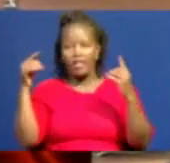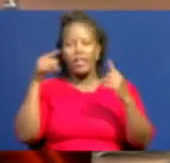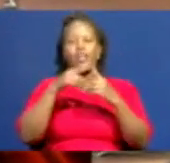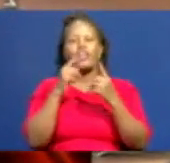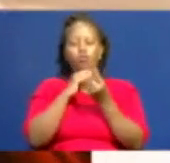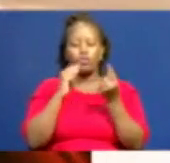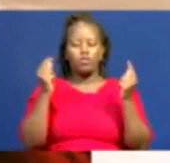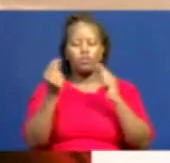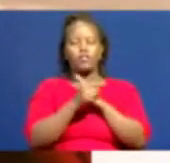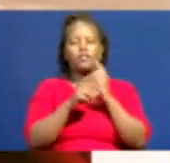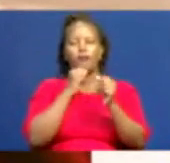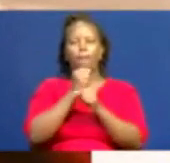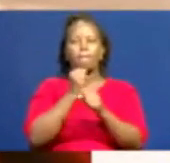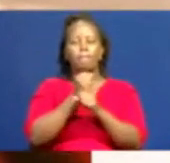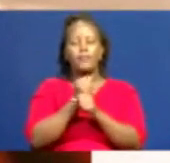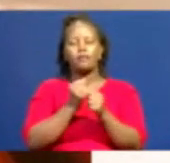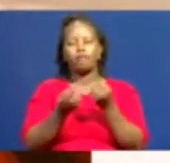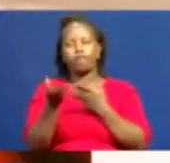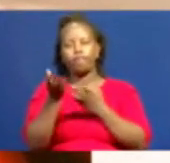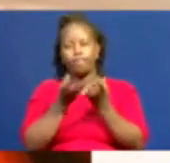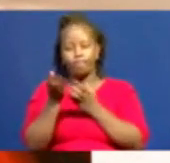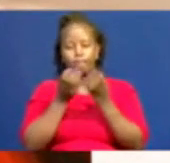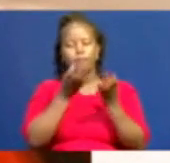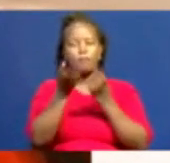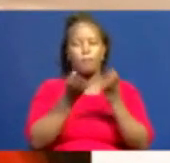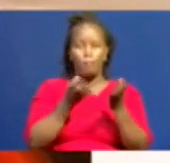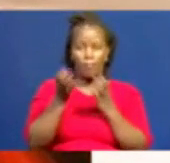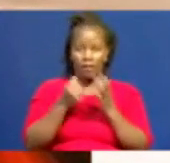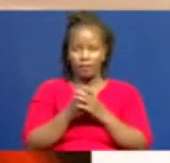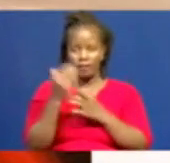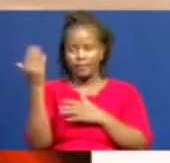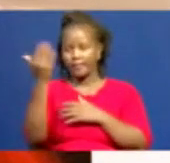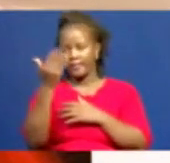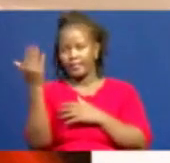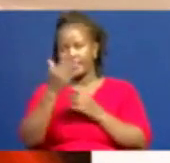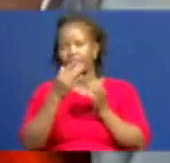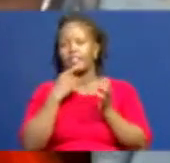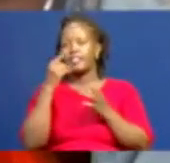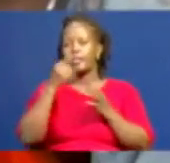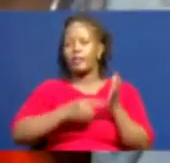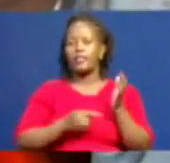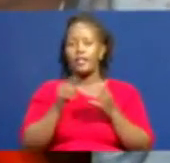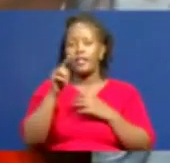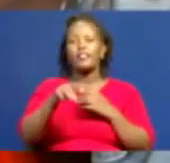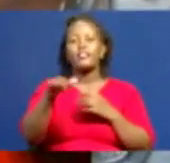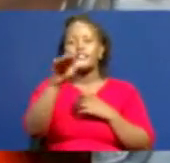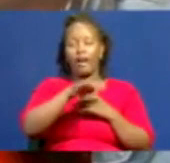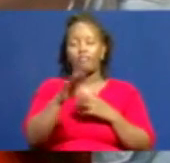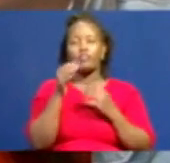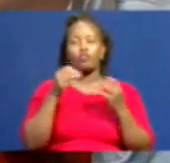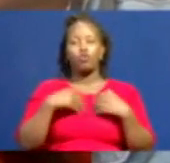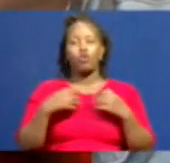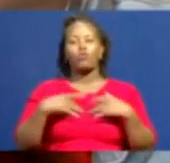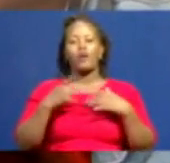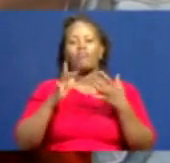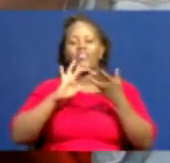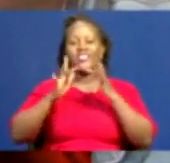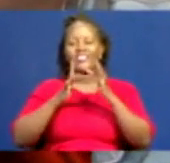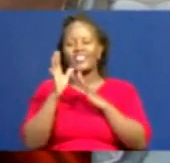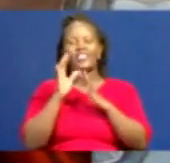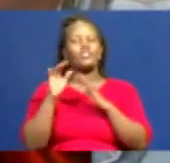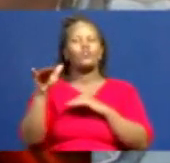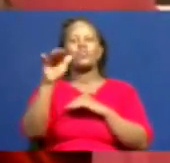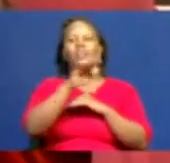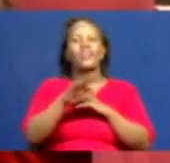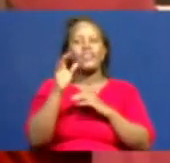business operations. Speakers said private cellular networks were fronted as an avenue to take the internet to far-flung areas in the